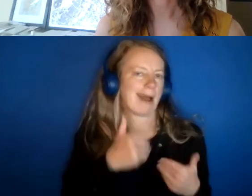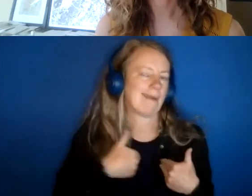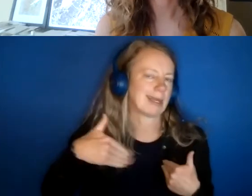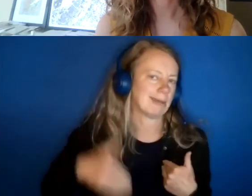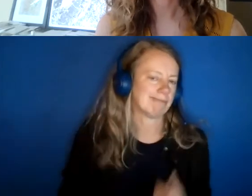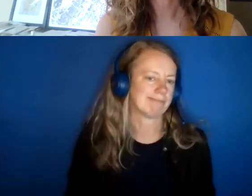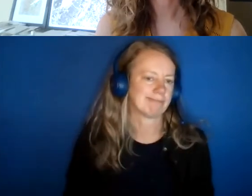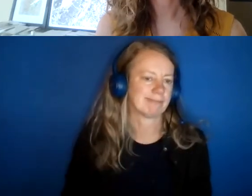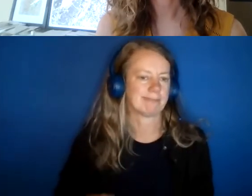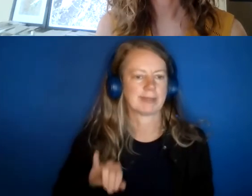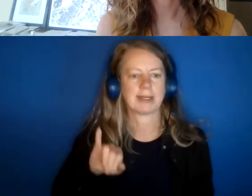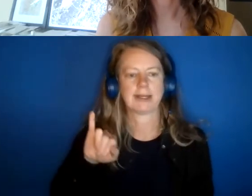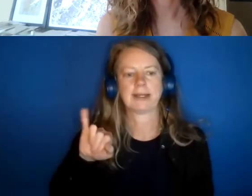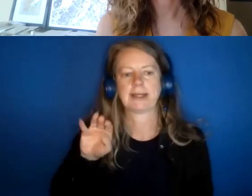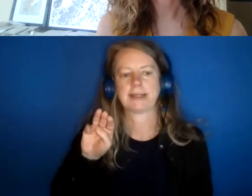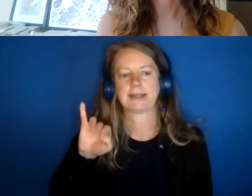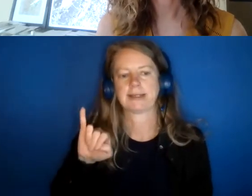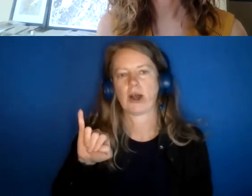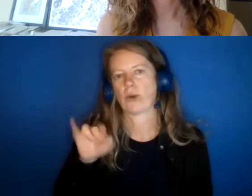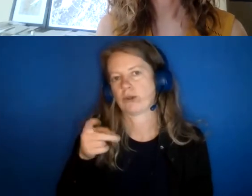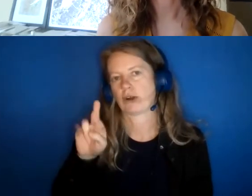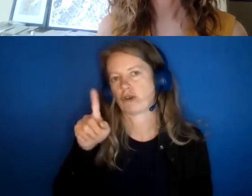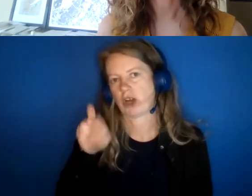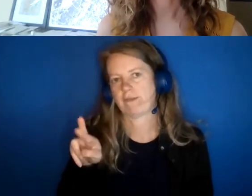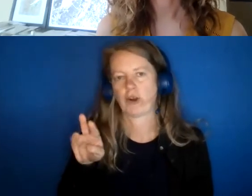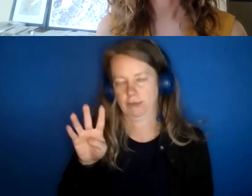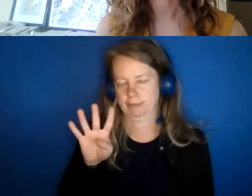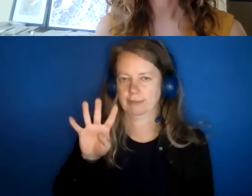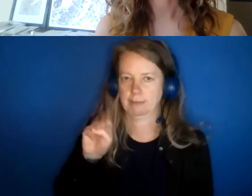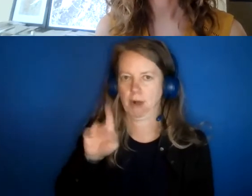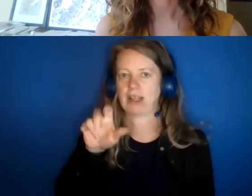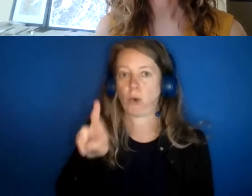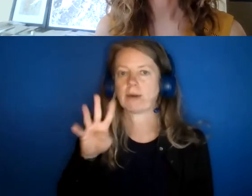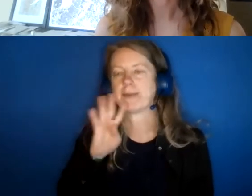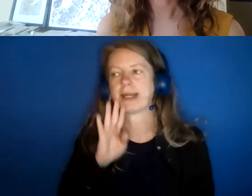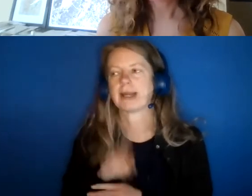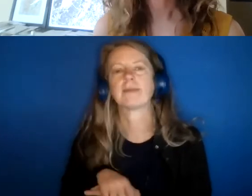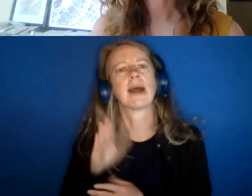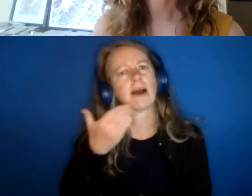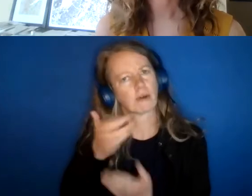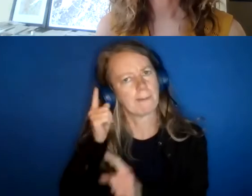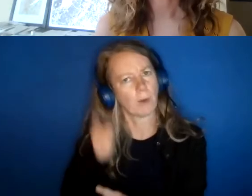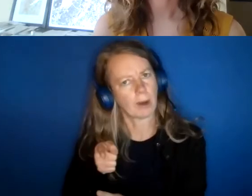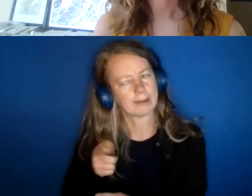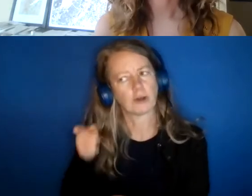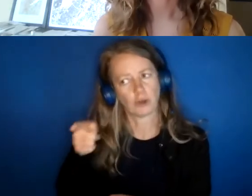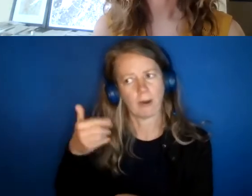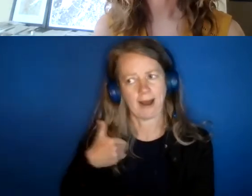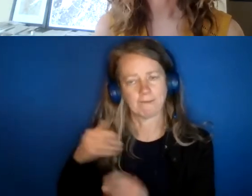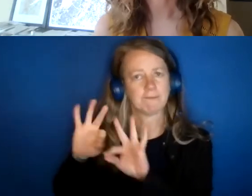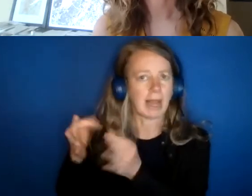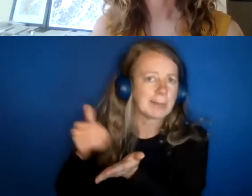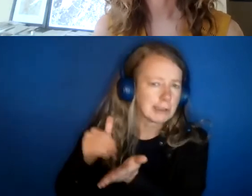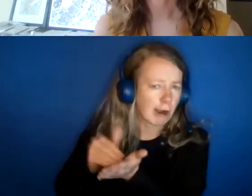Thank you. Yeah, and I think you make that good point about if you have a primary care provider, reach out to